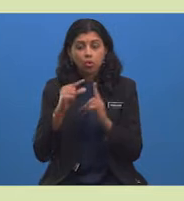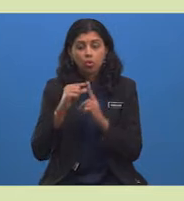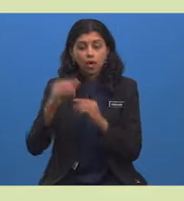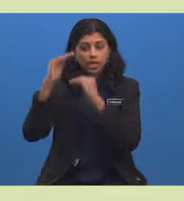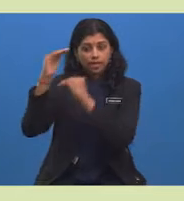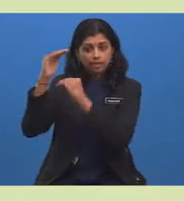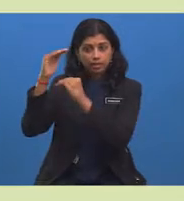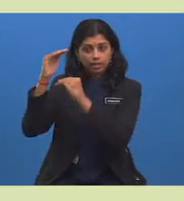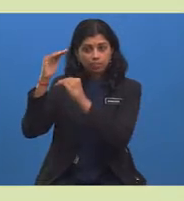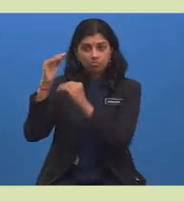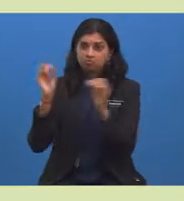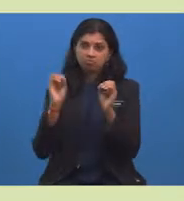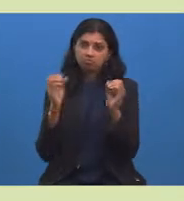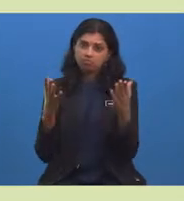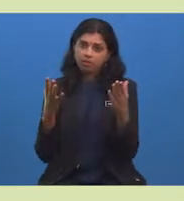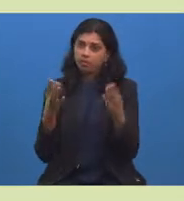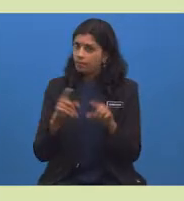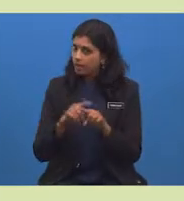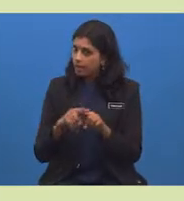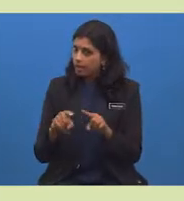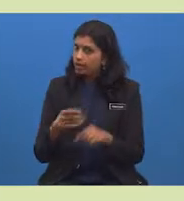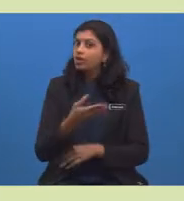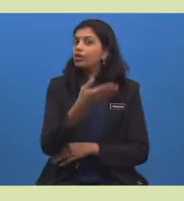Thank you.